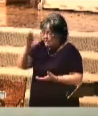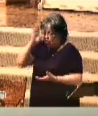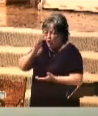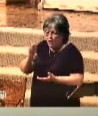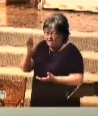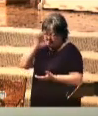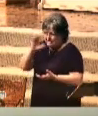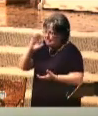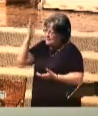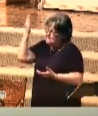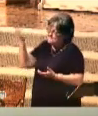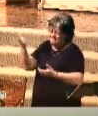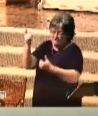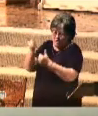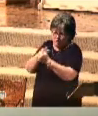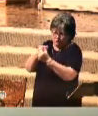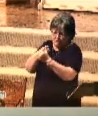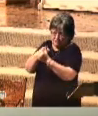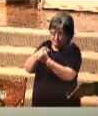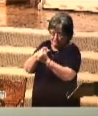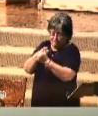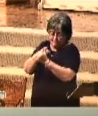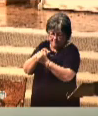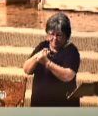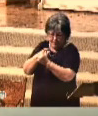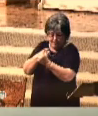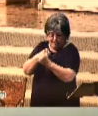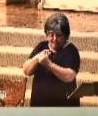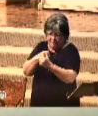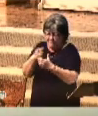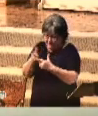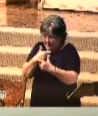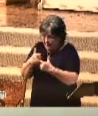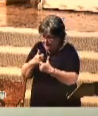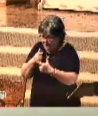first. Then